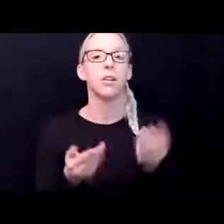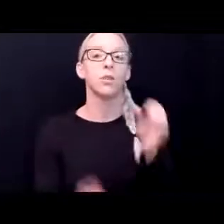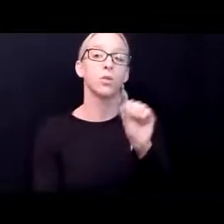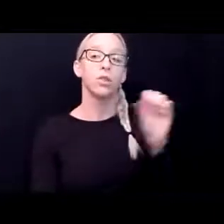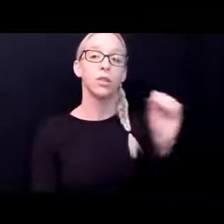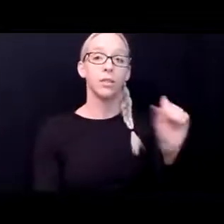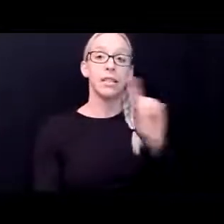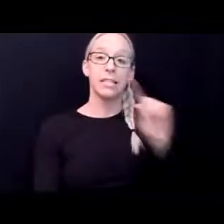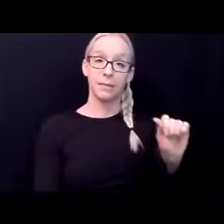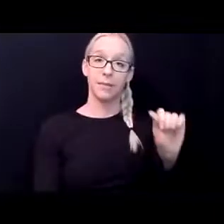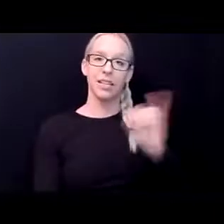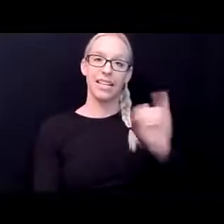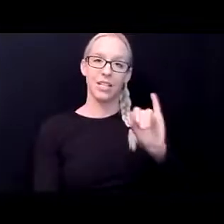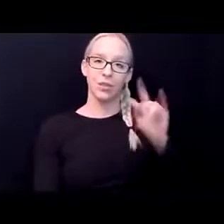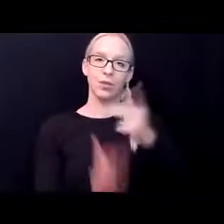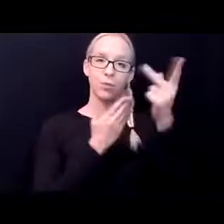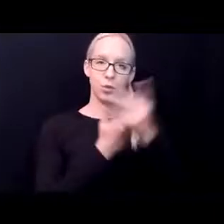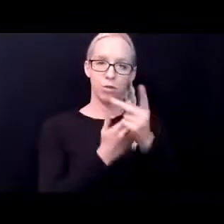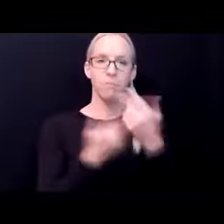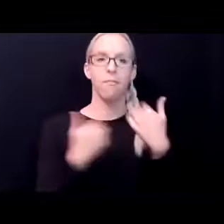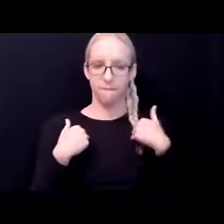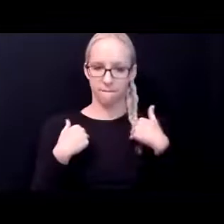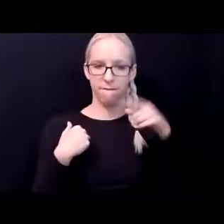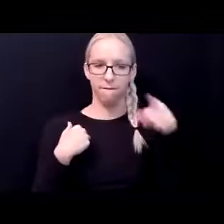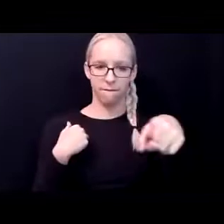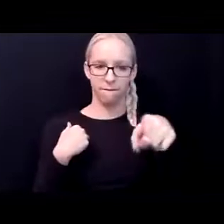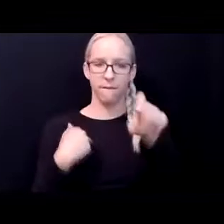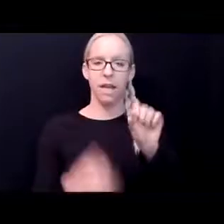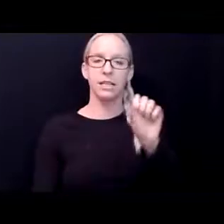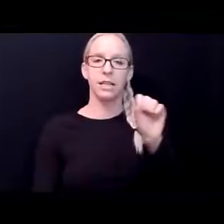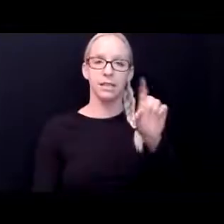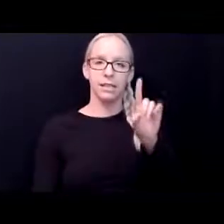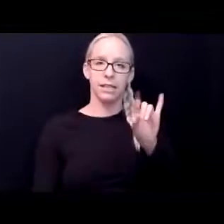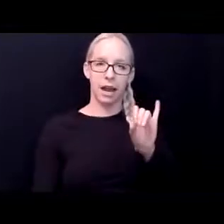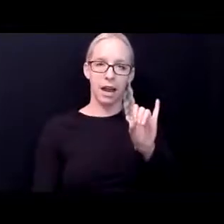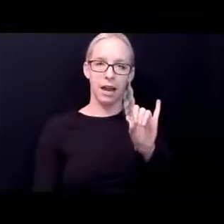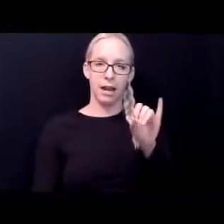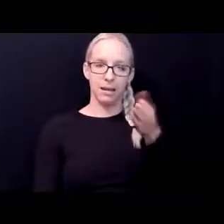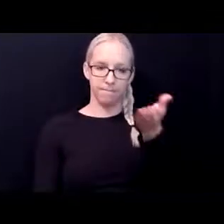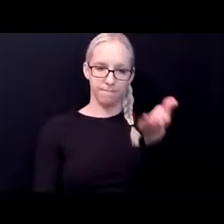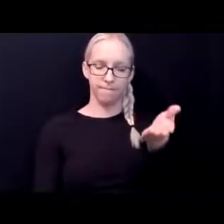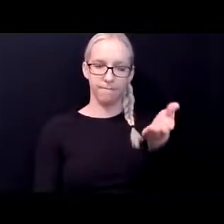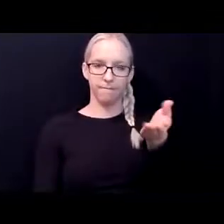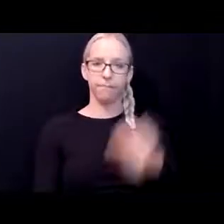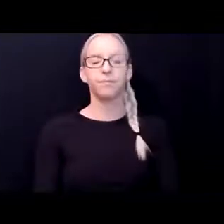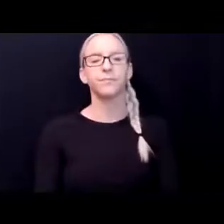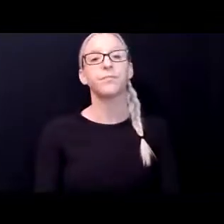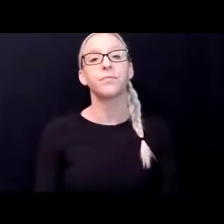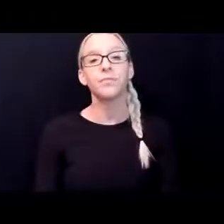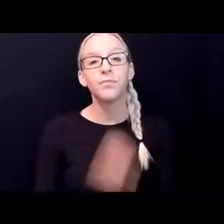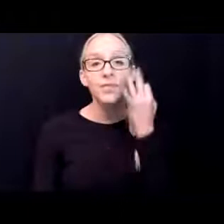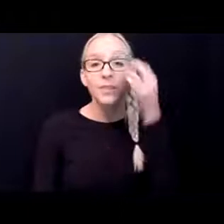Disability Insurance Program. That's the first one, SSDI. And if we remember that the